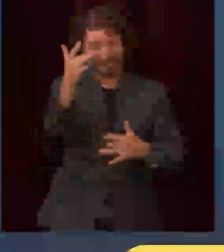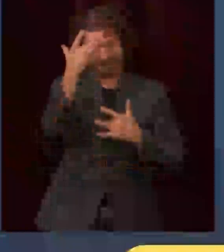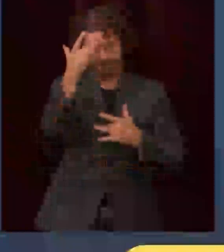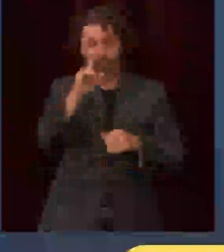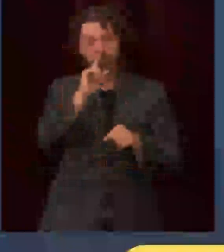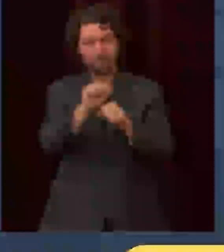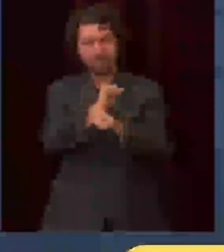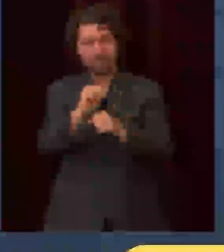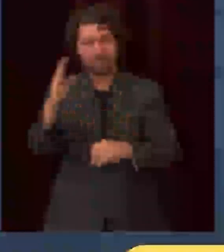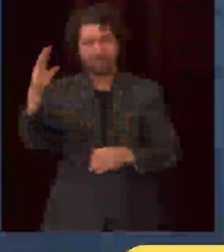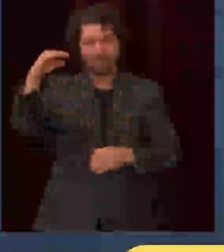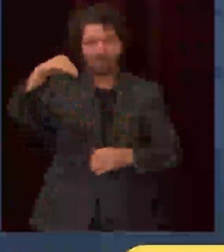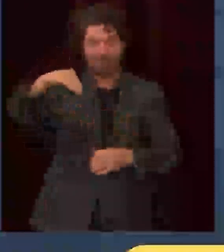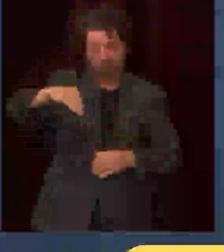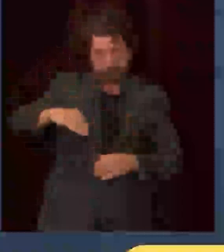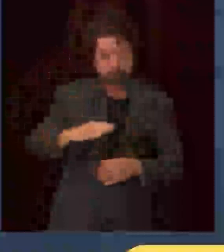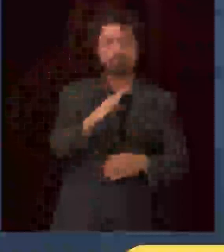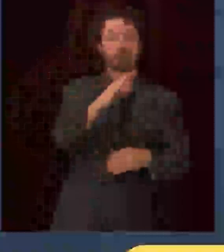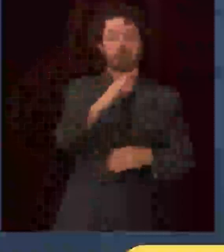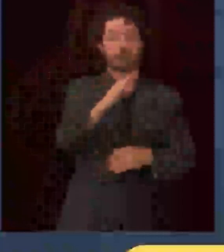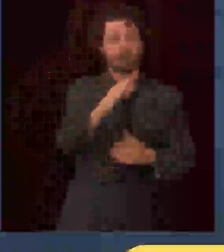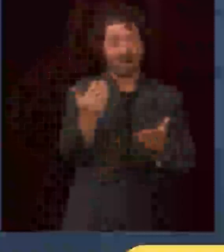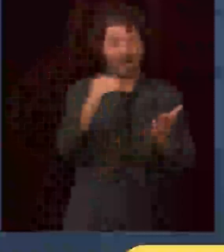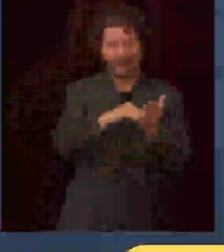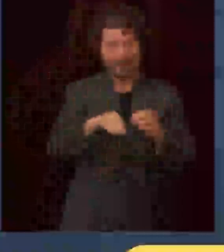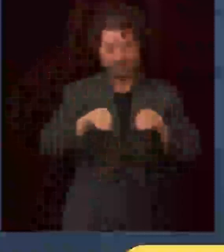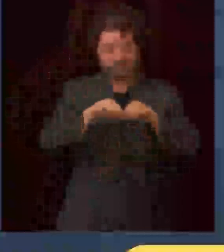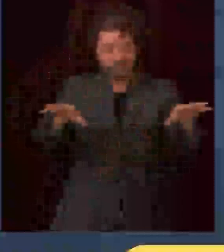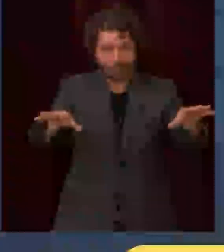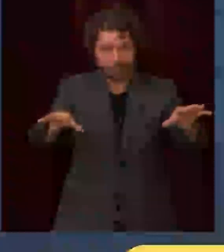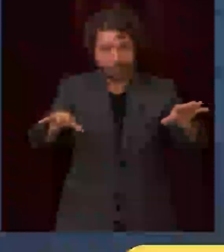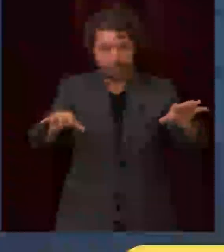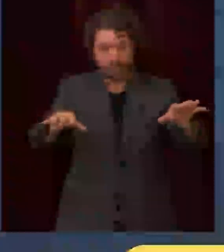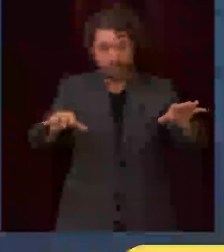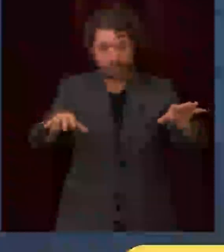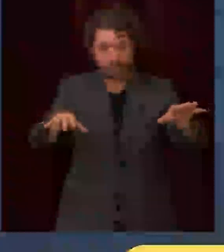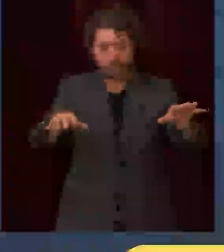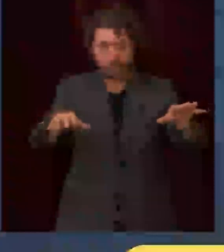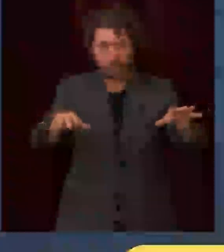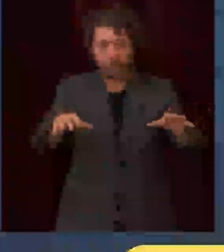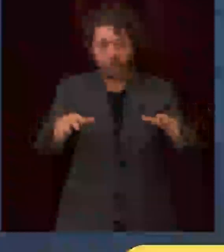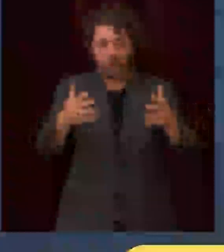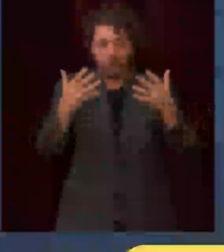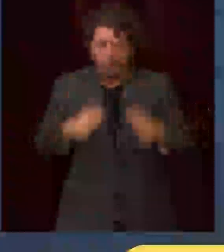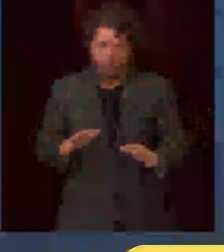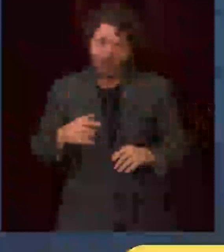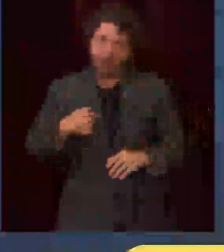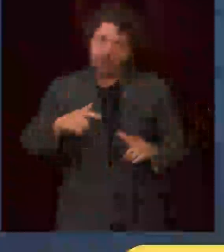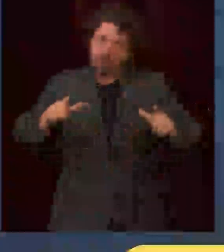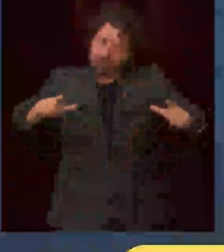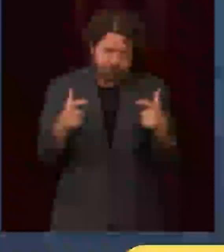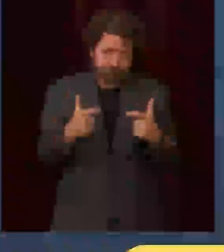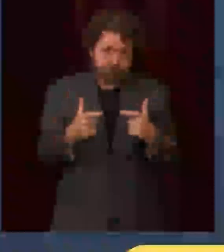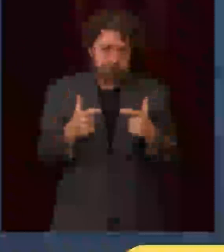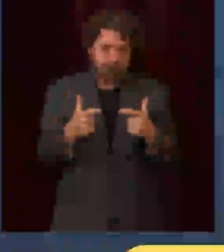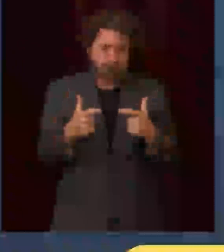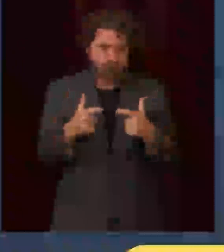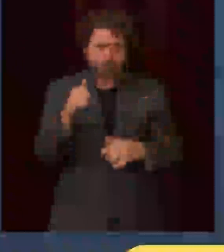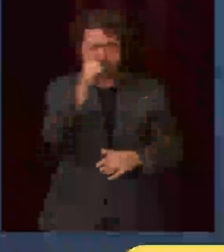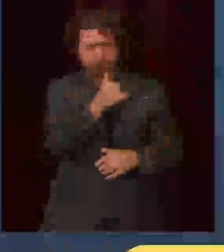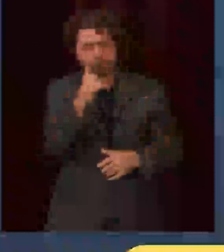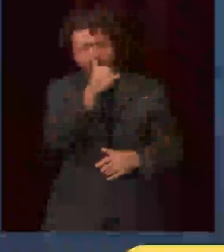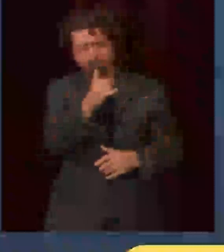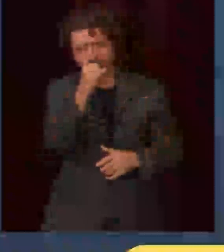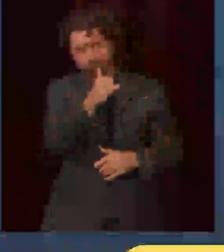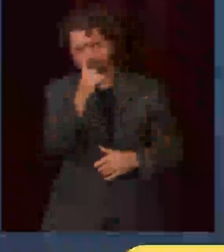we've done this once. I don't want to do this twice. We now are in a place where I think we can take the next step, and